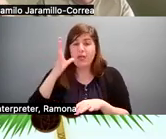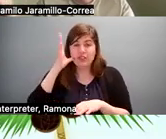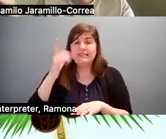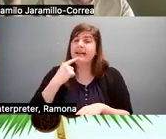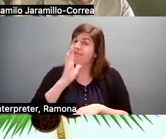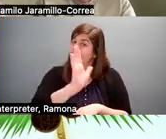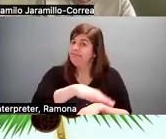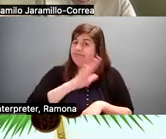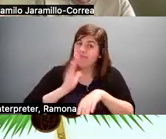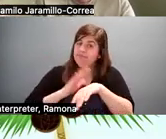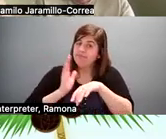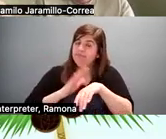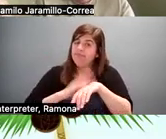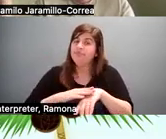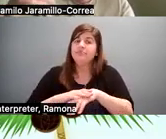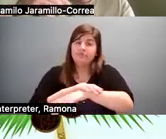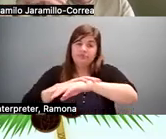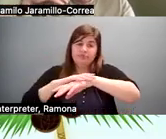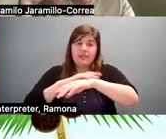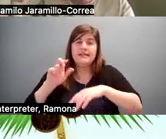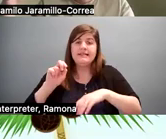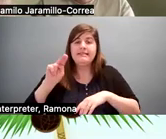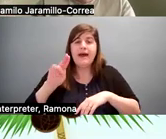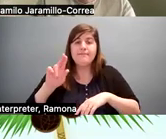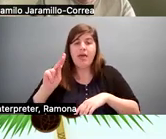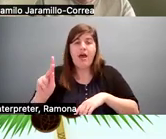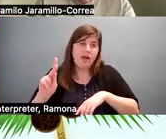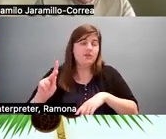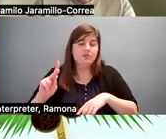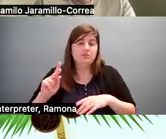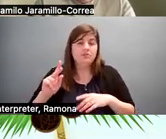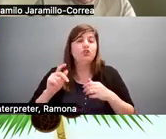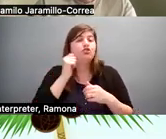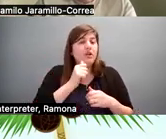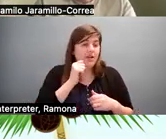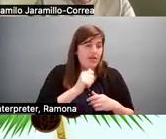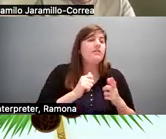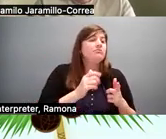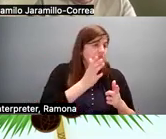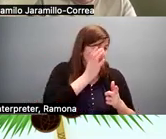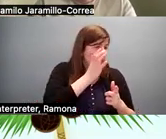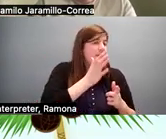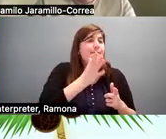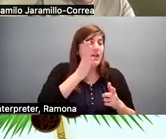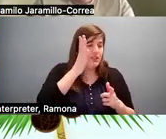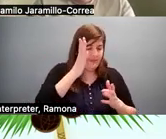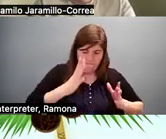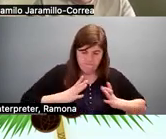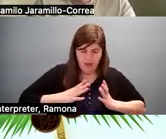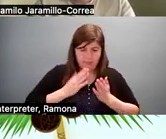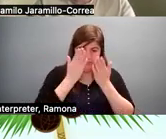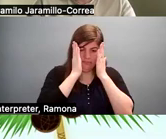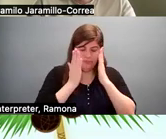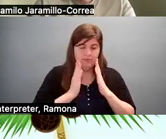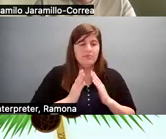because you have to protect your skin from the sun. So the girl on the left, she listened to her parents, she put sunblock on as she was